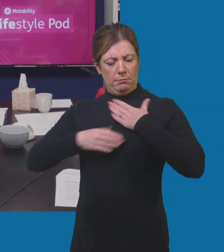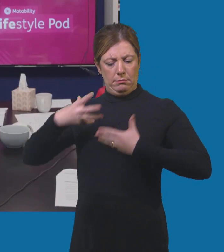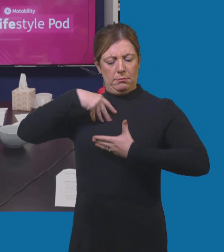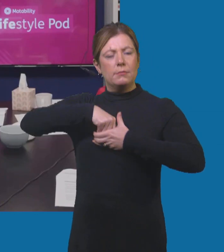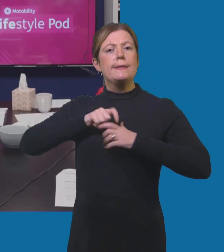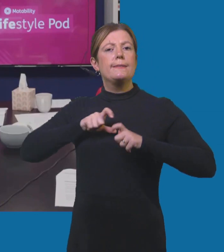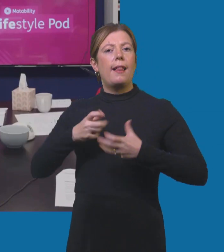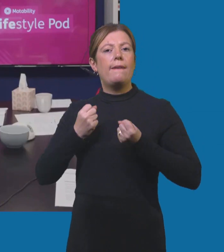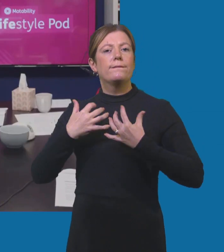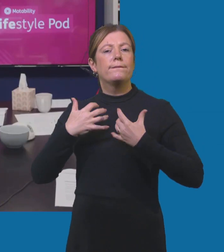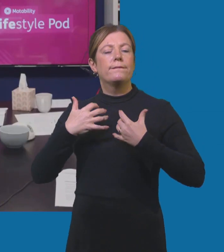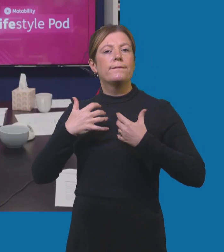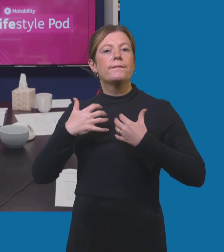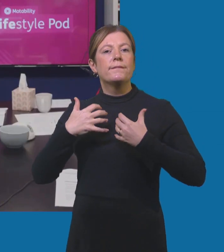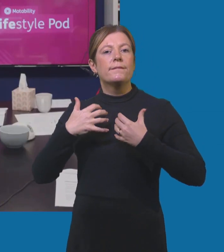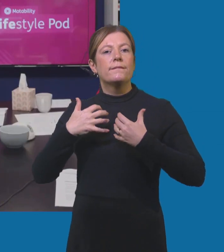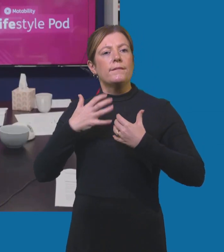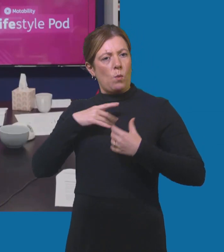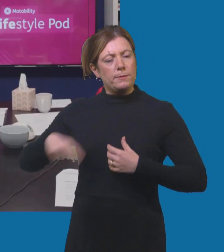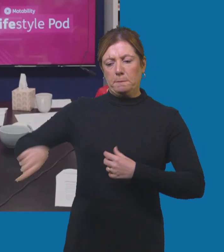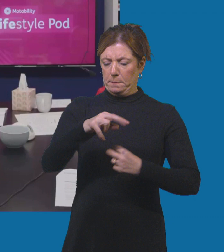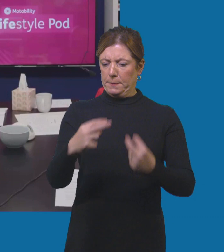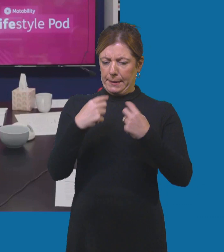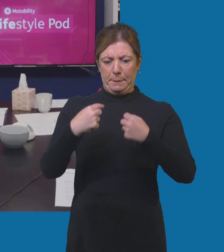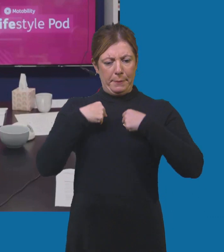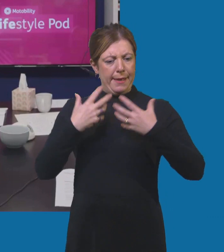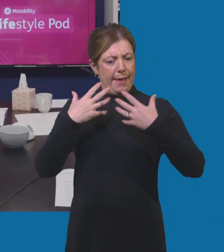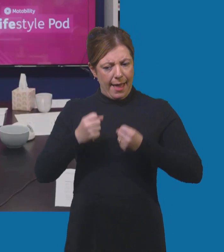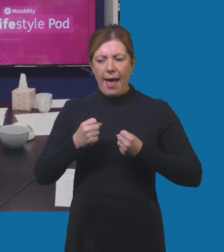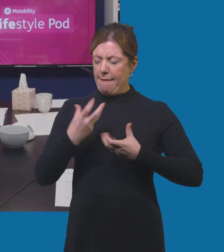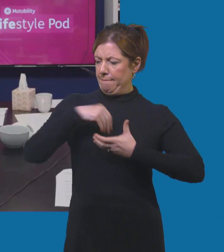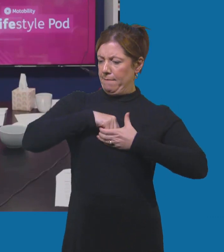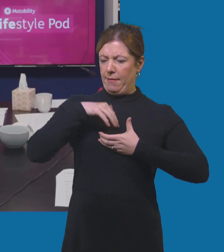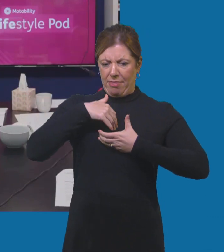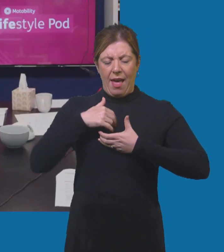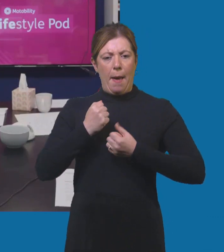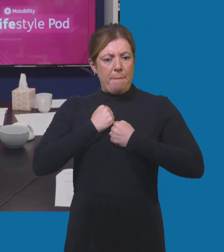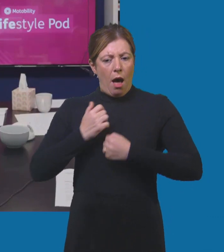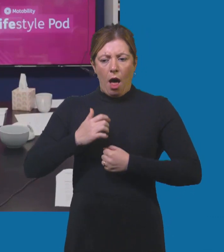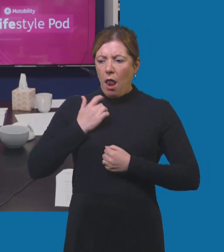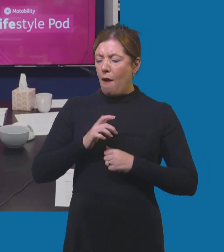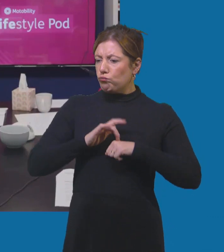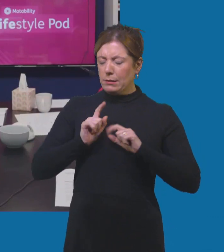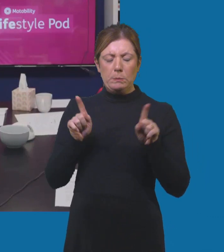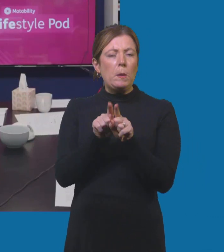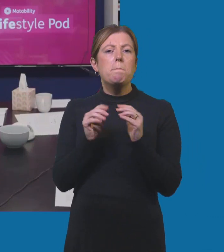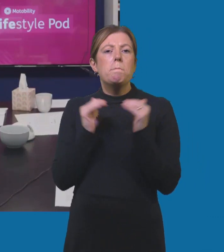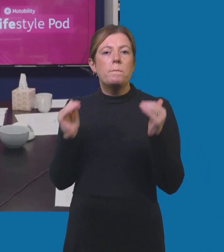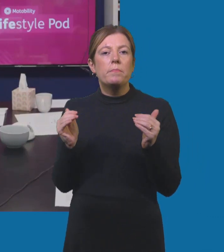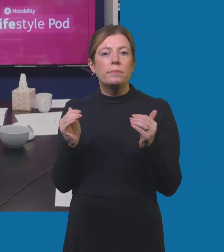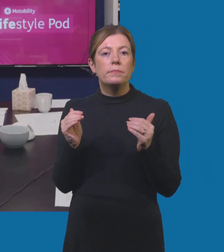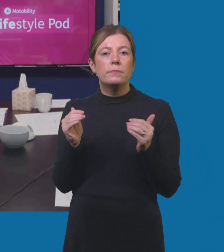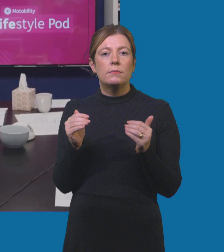those standards apply to everything that we do personally and professionally. So once I was given the green light to be able to